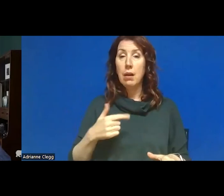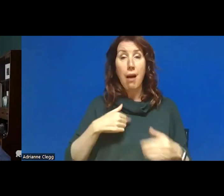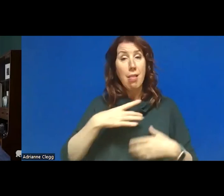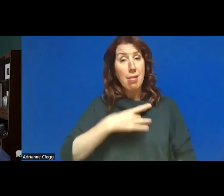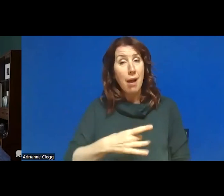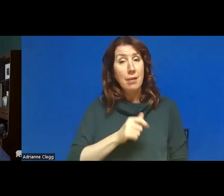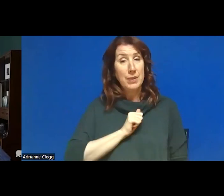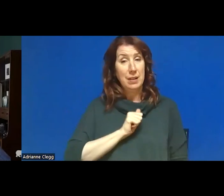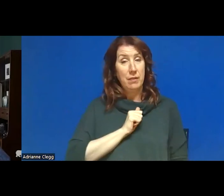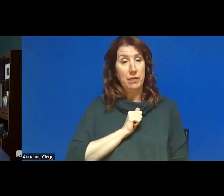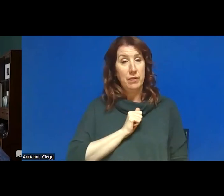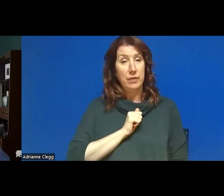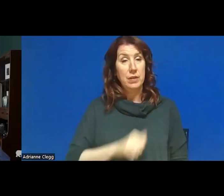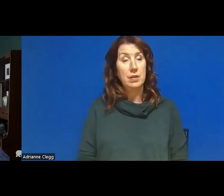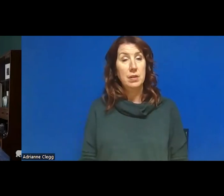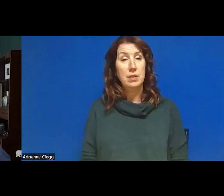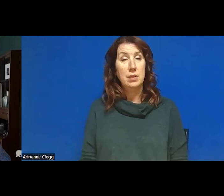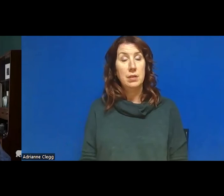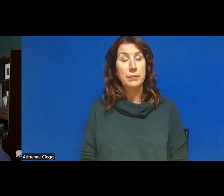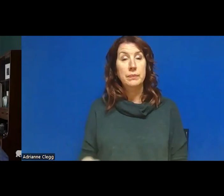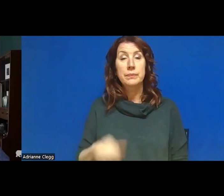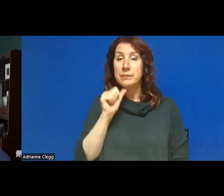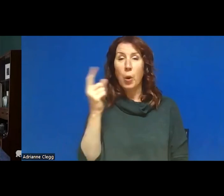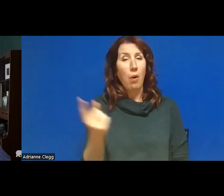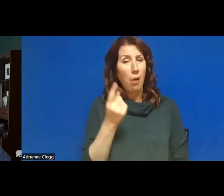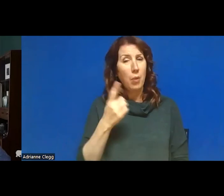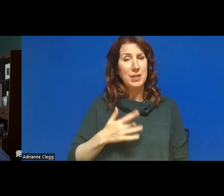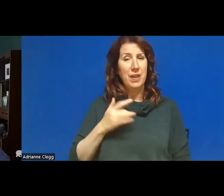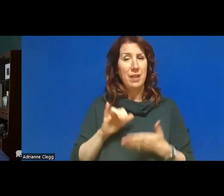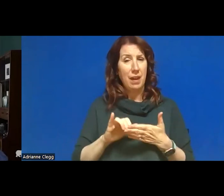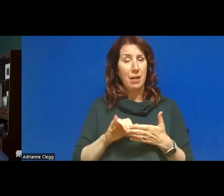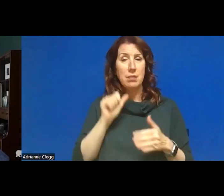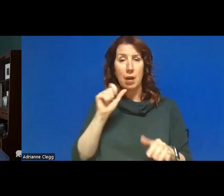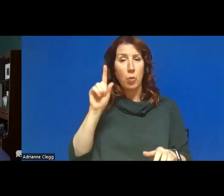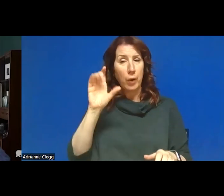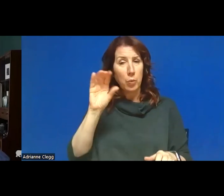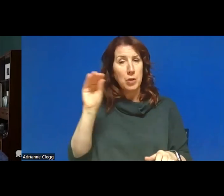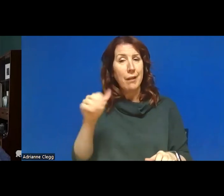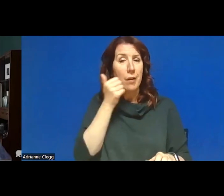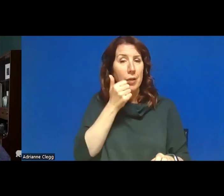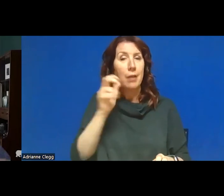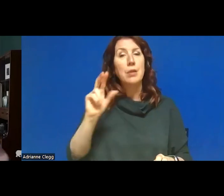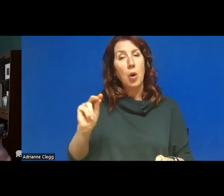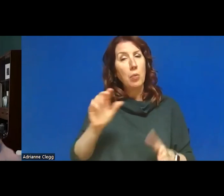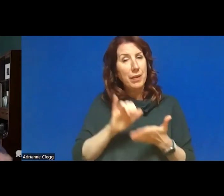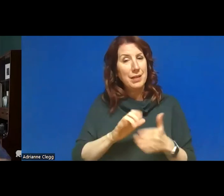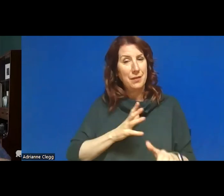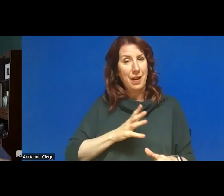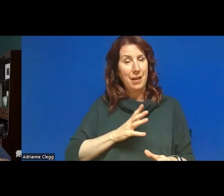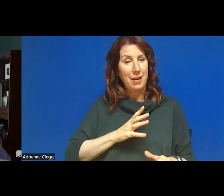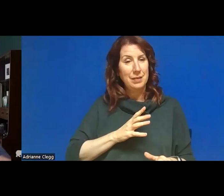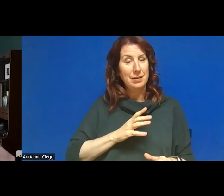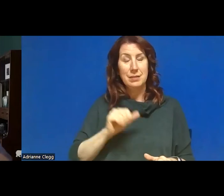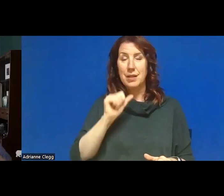And I don't always feel that way about my disability. That's okay. Because I realize that I don't have to like my